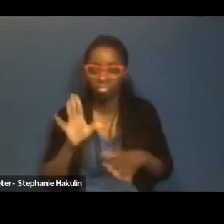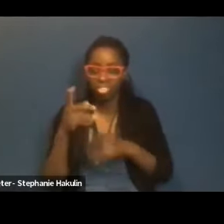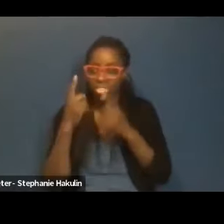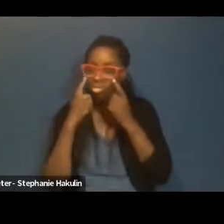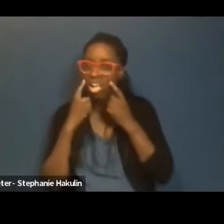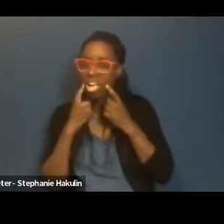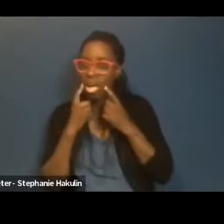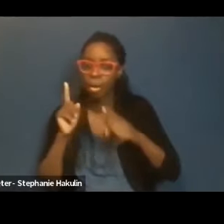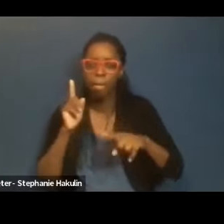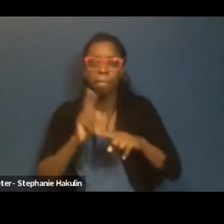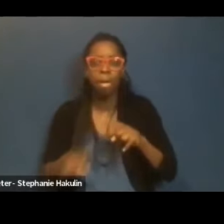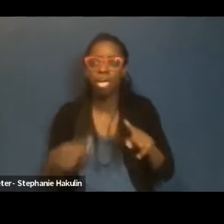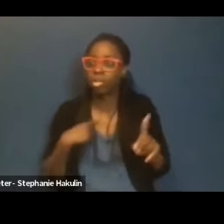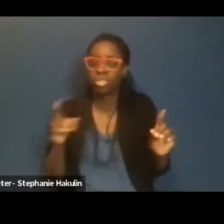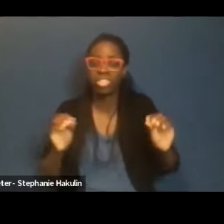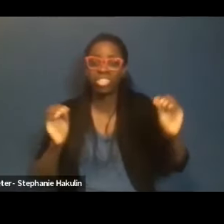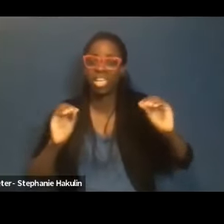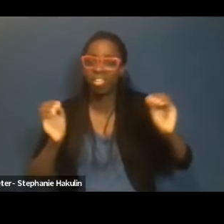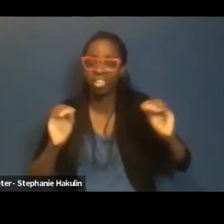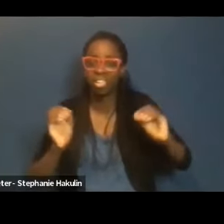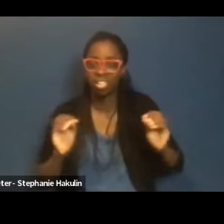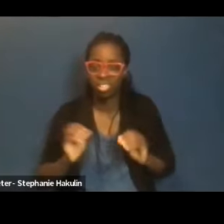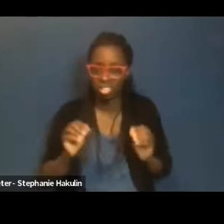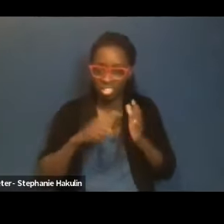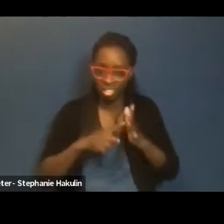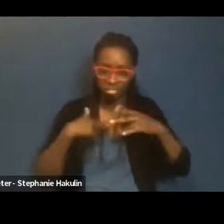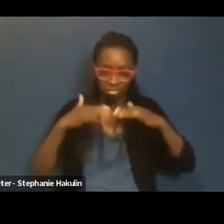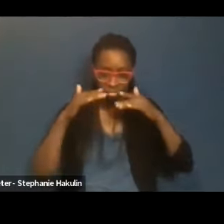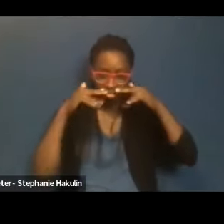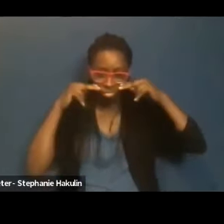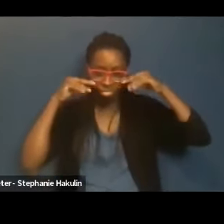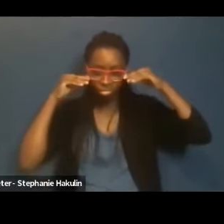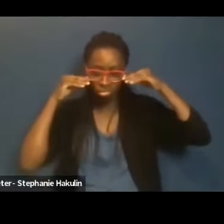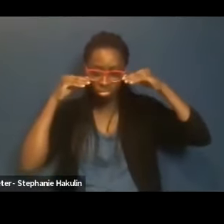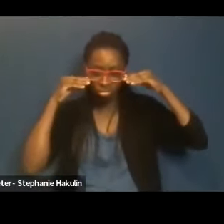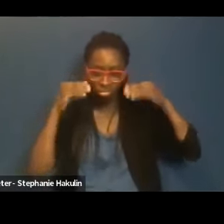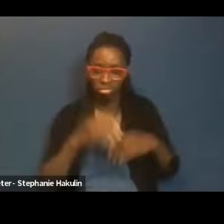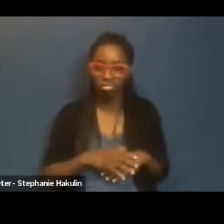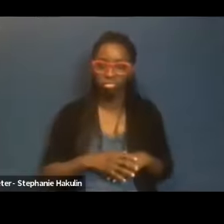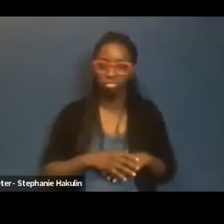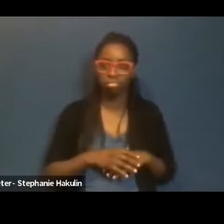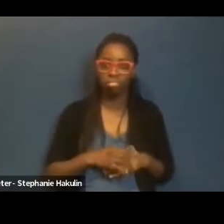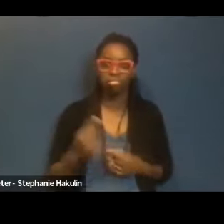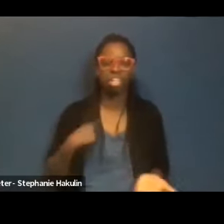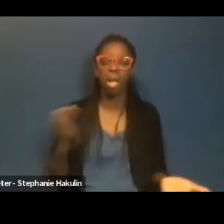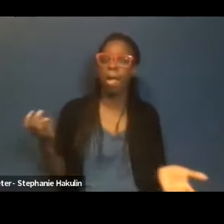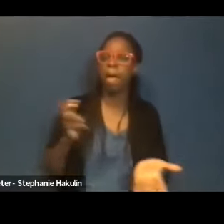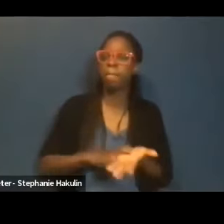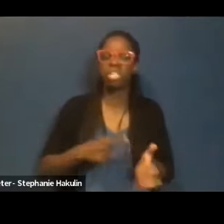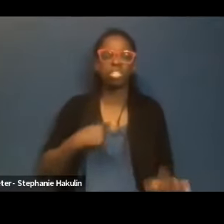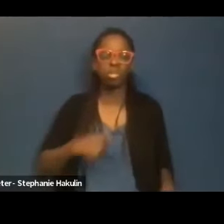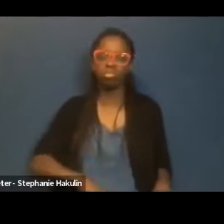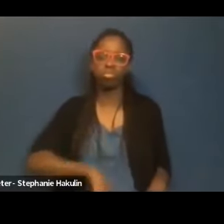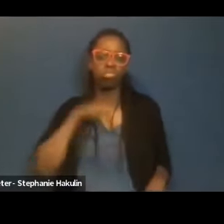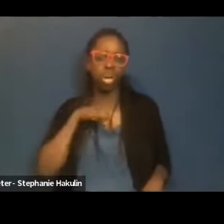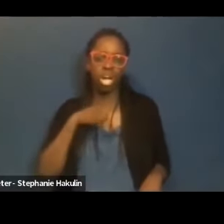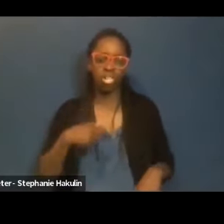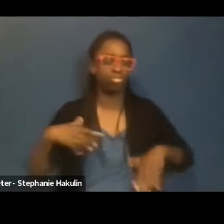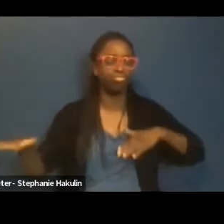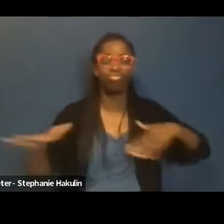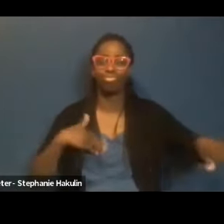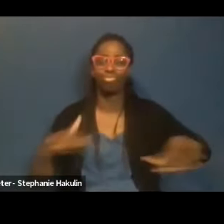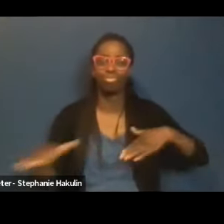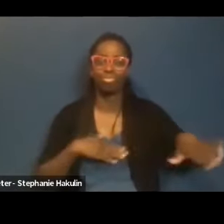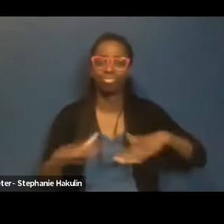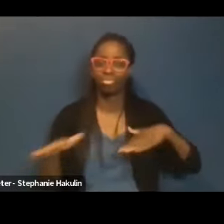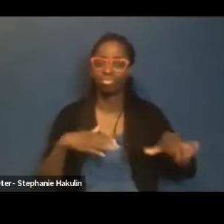this highlight. So I stand tall, walk with the moon, because to walk with anger